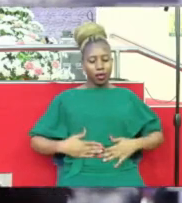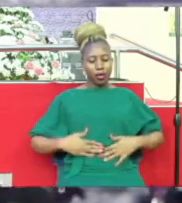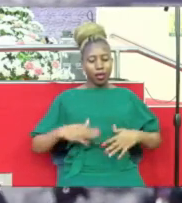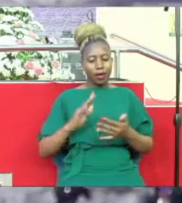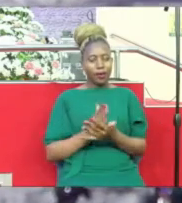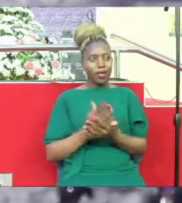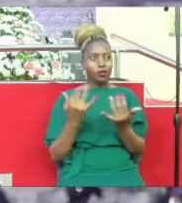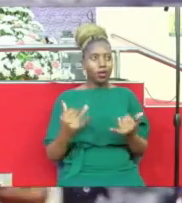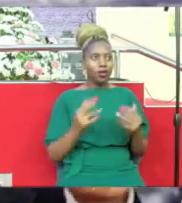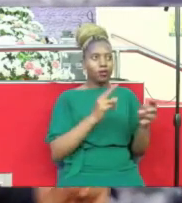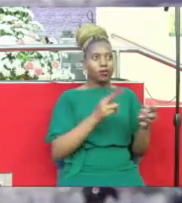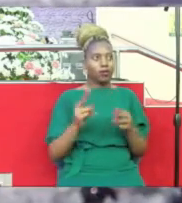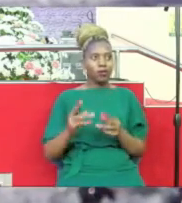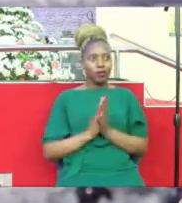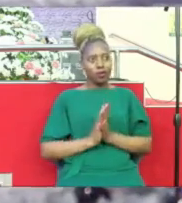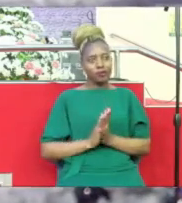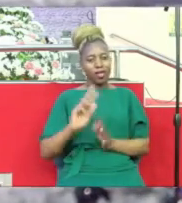The second came back,